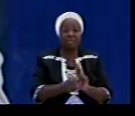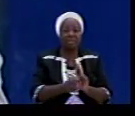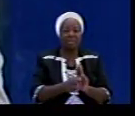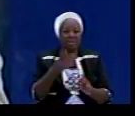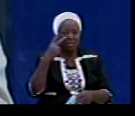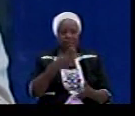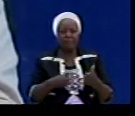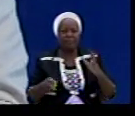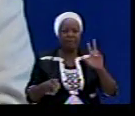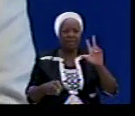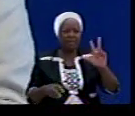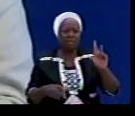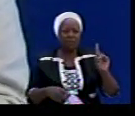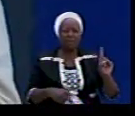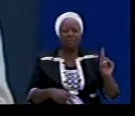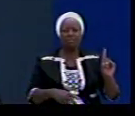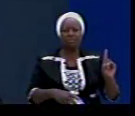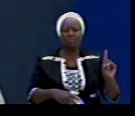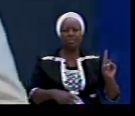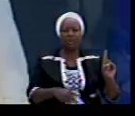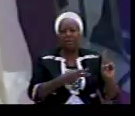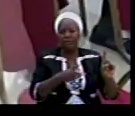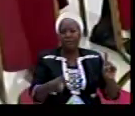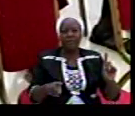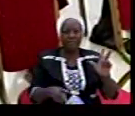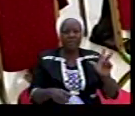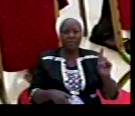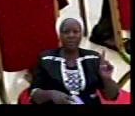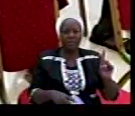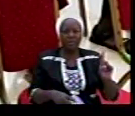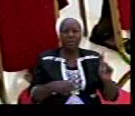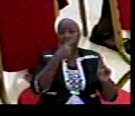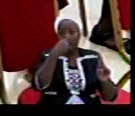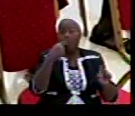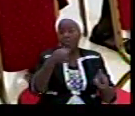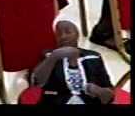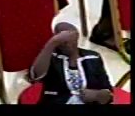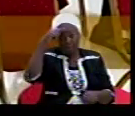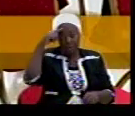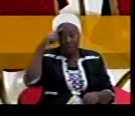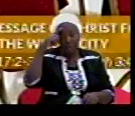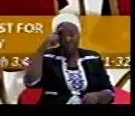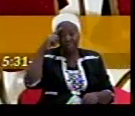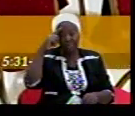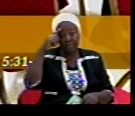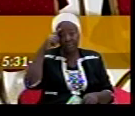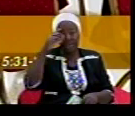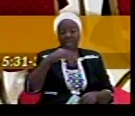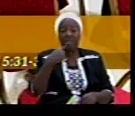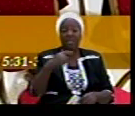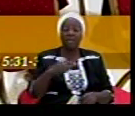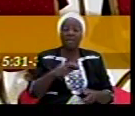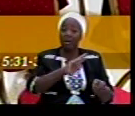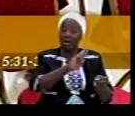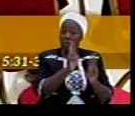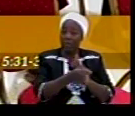verse 31. In verse 31, because, it says, repent